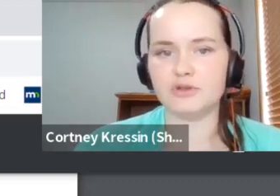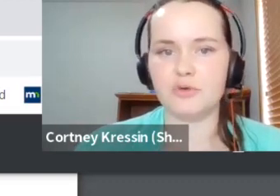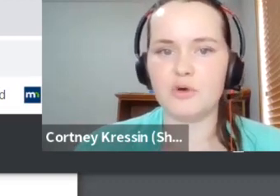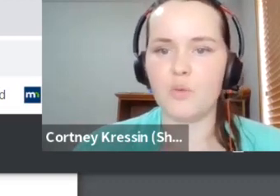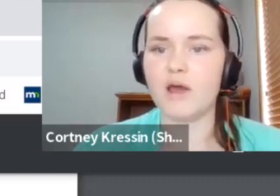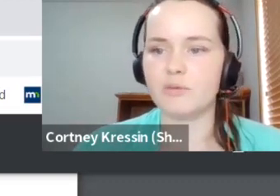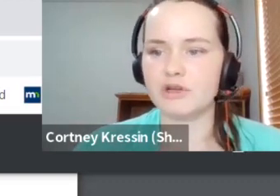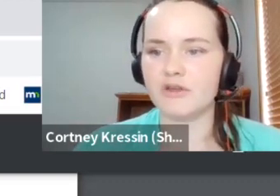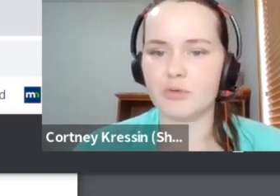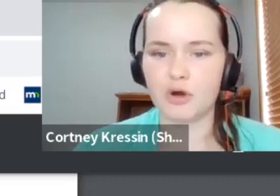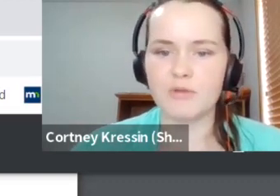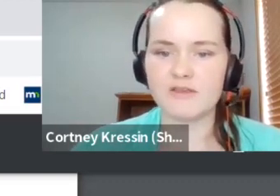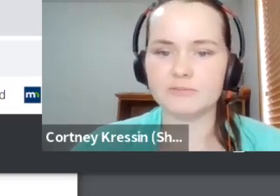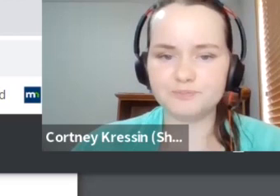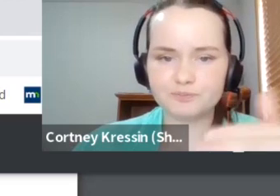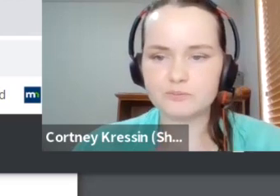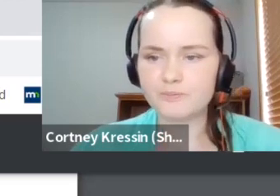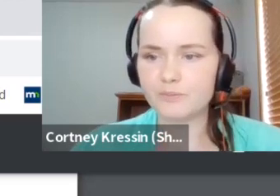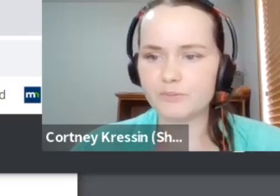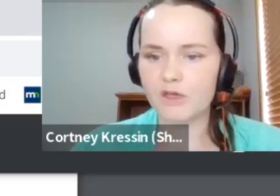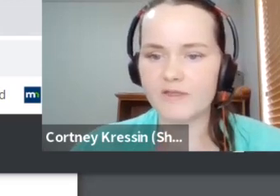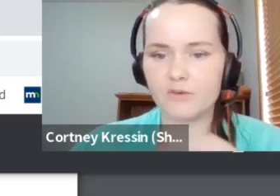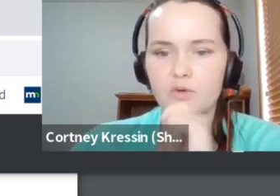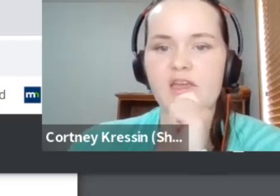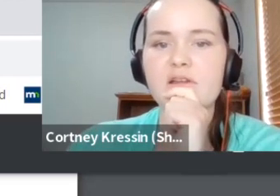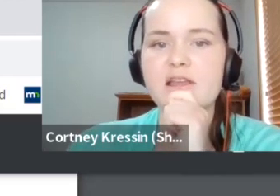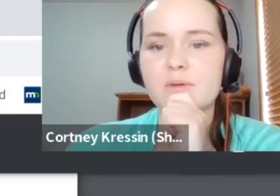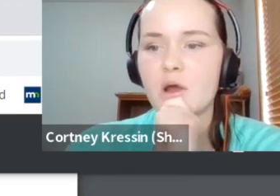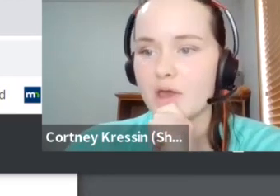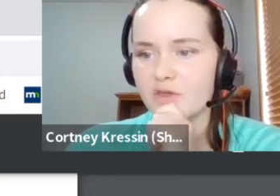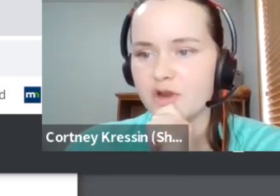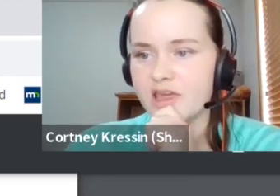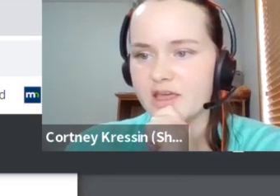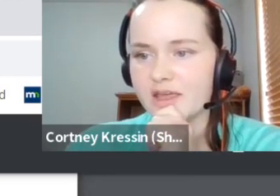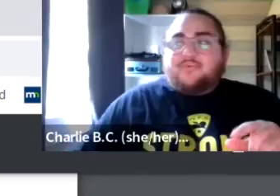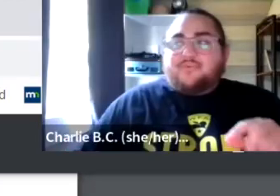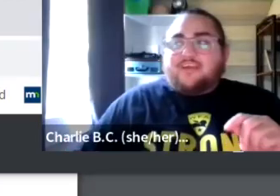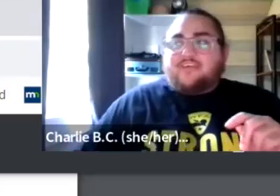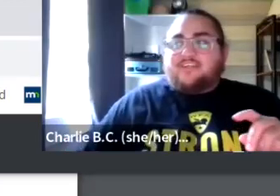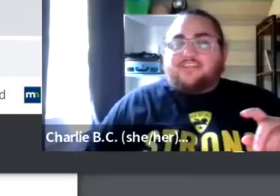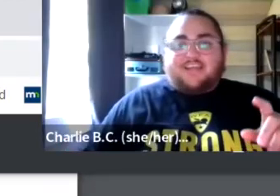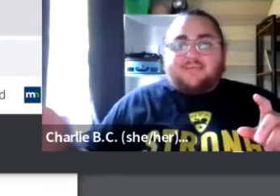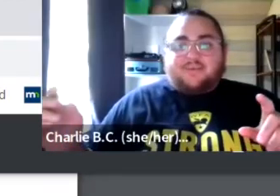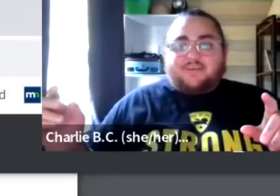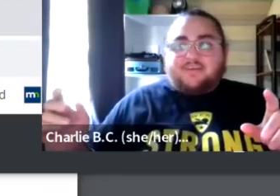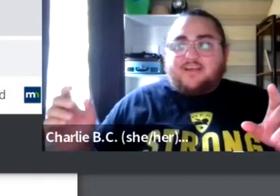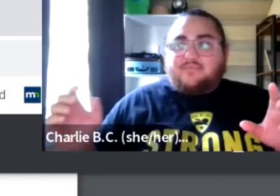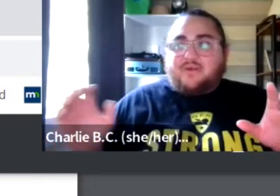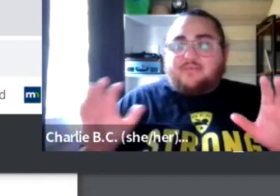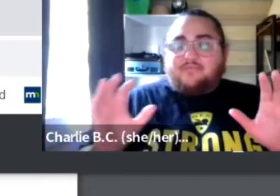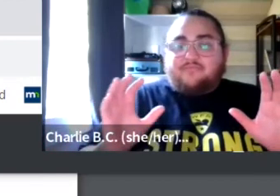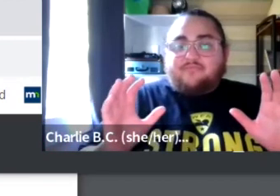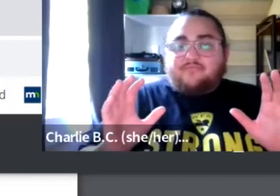direct you to whatever particular program it is. Let's scroll down a little bit. Oh yeah, Charlie. Before we scroll down, actually, I